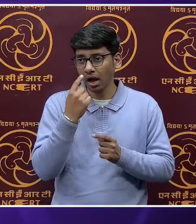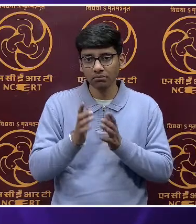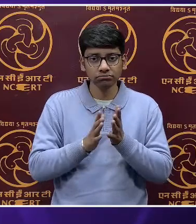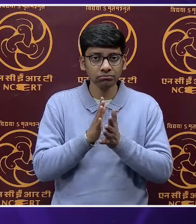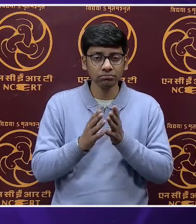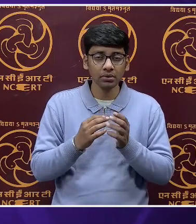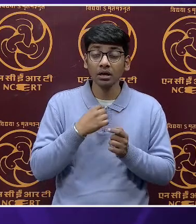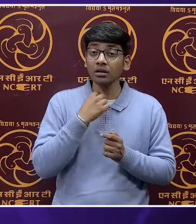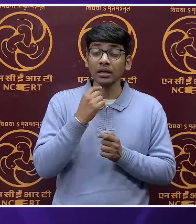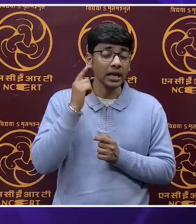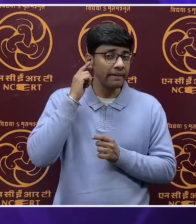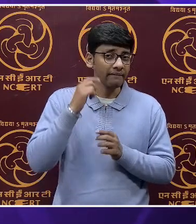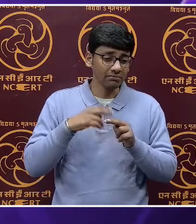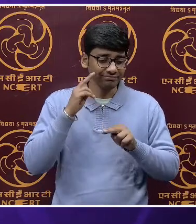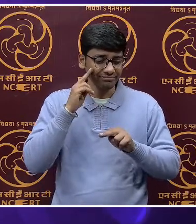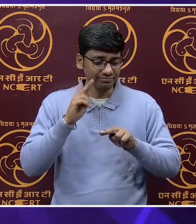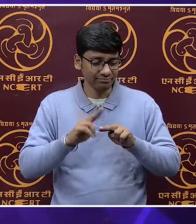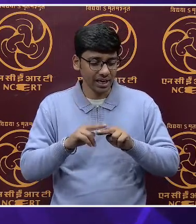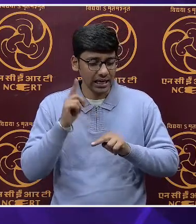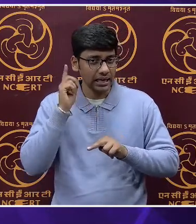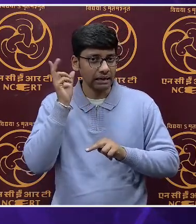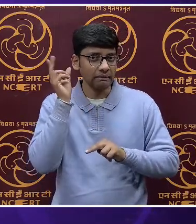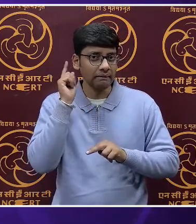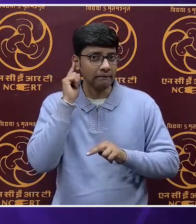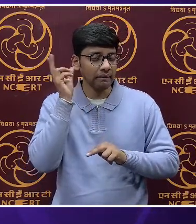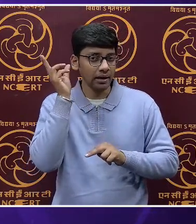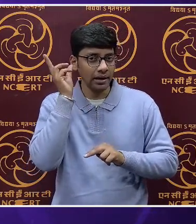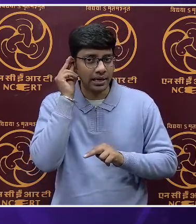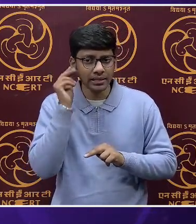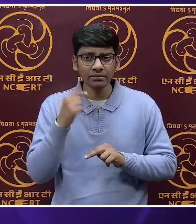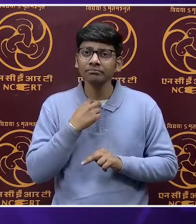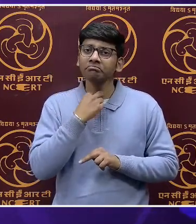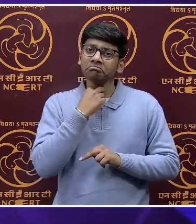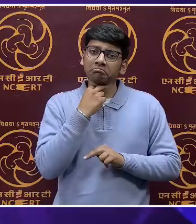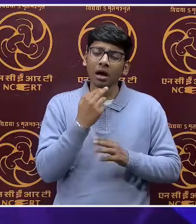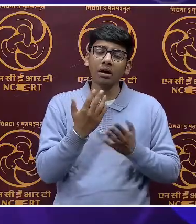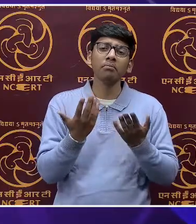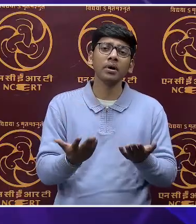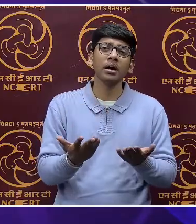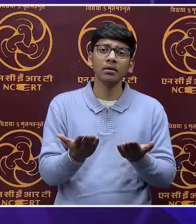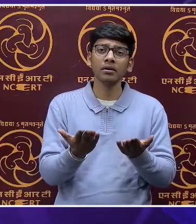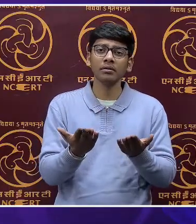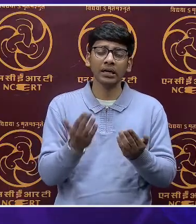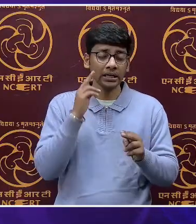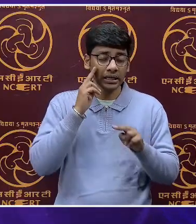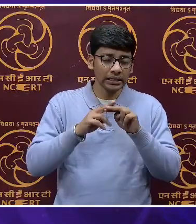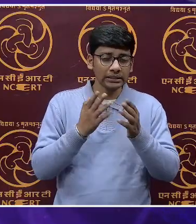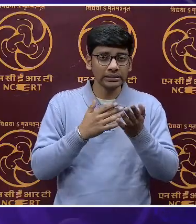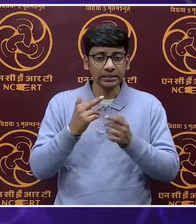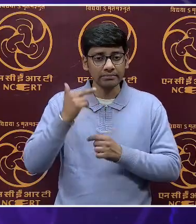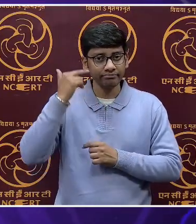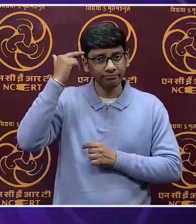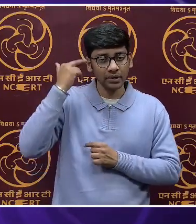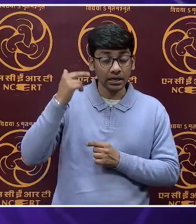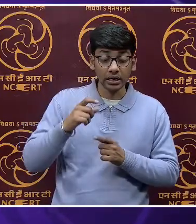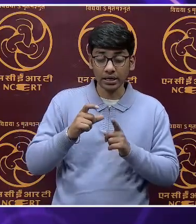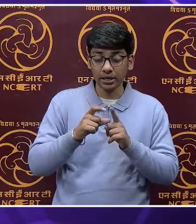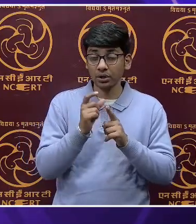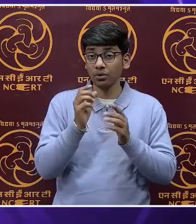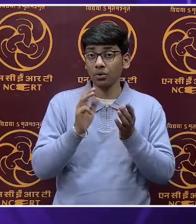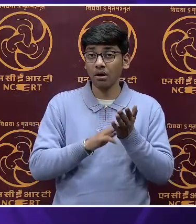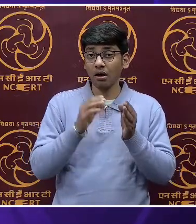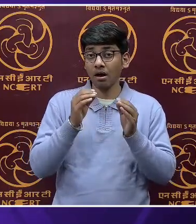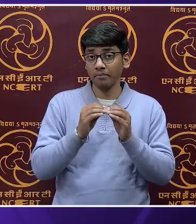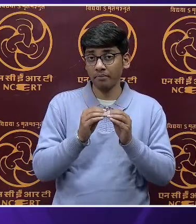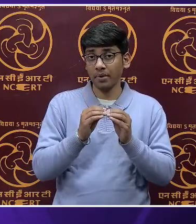one who course. cannot listen, how can he or she speaks? Yes, so of course, the one who cannot listen, they do not speak at all. But it's not necessary